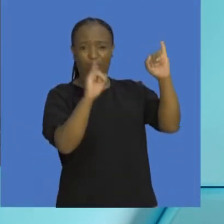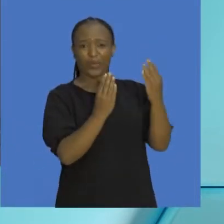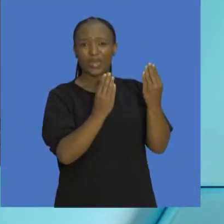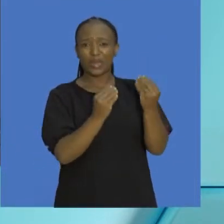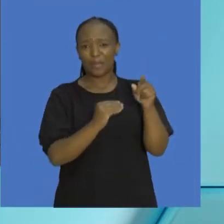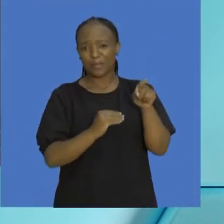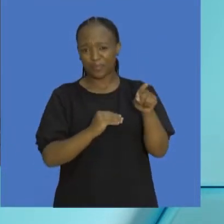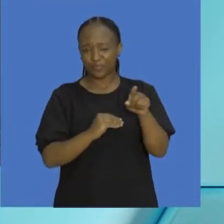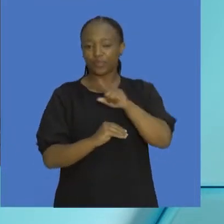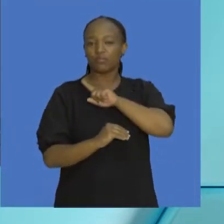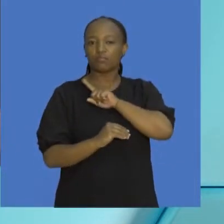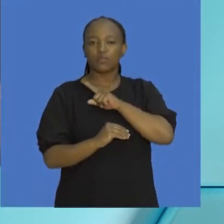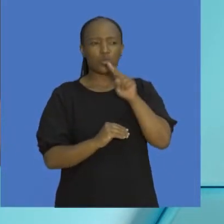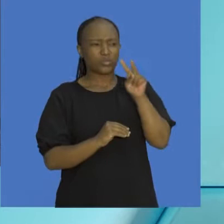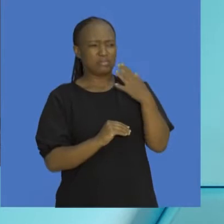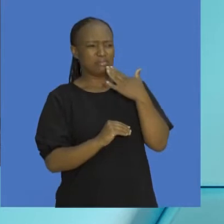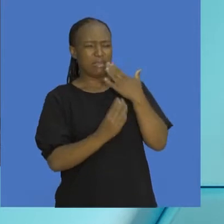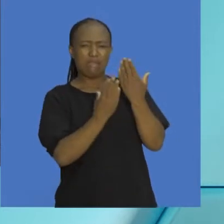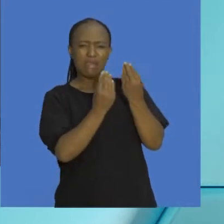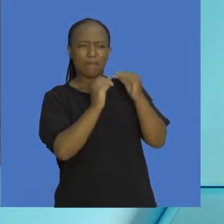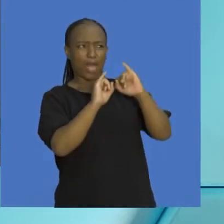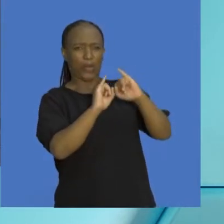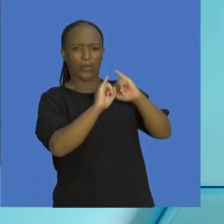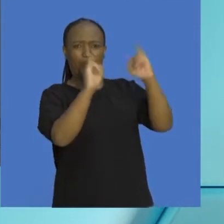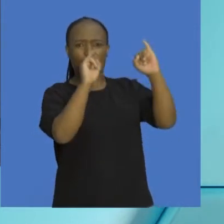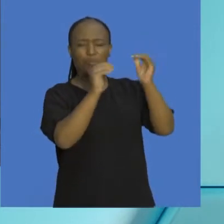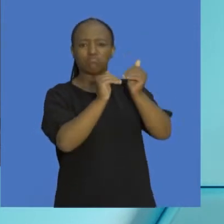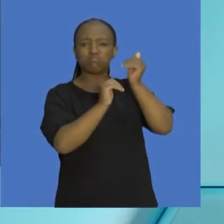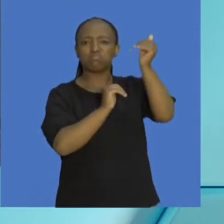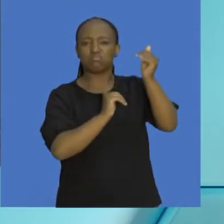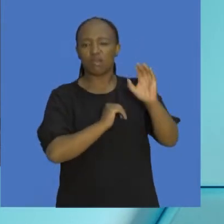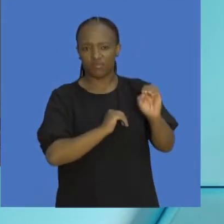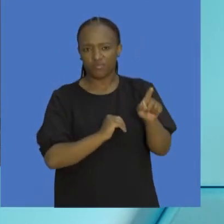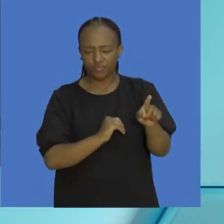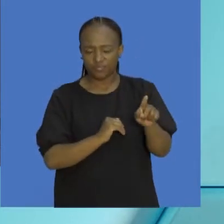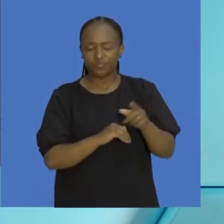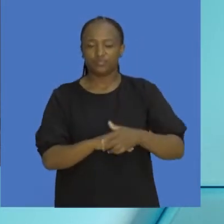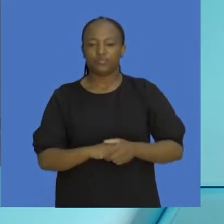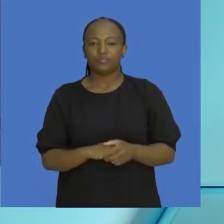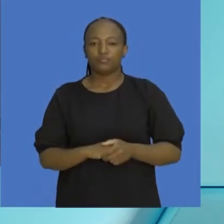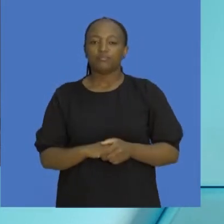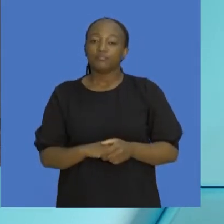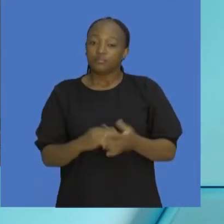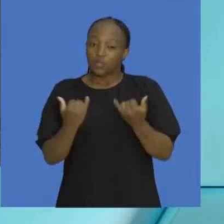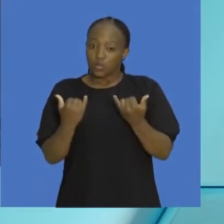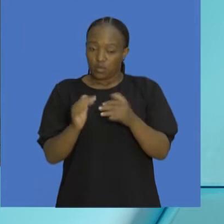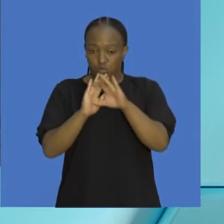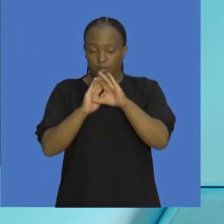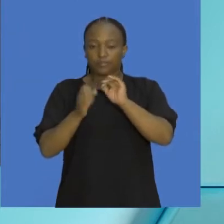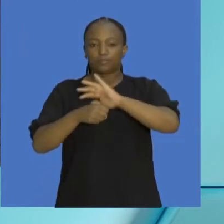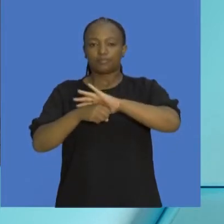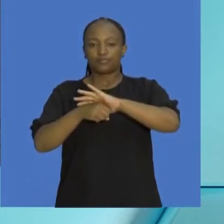a way, okay? And when we notice extreme value, we act on that, okay? With respect to the